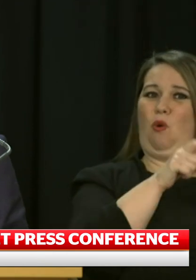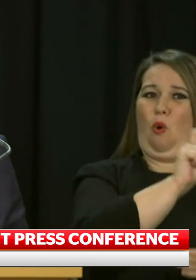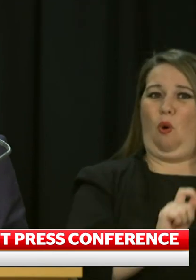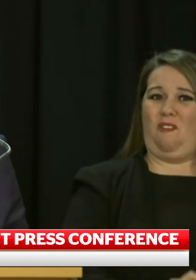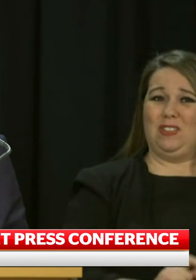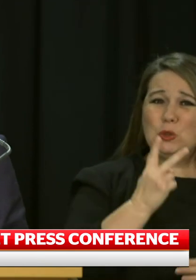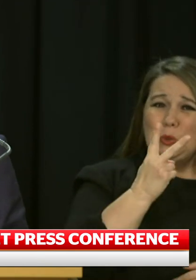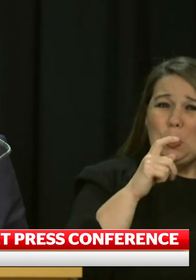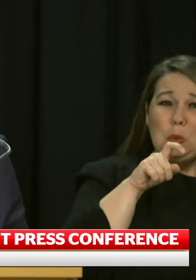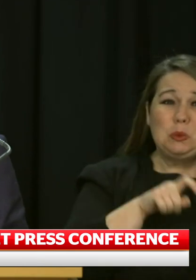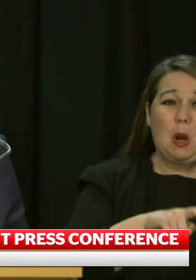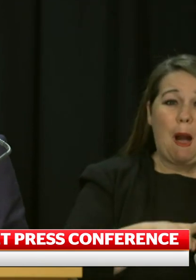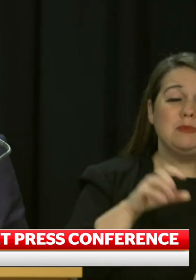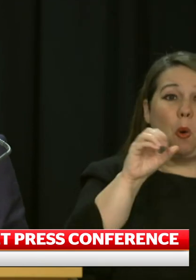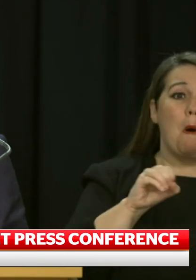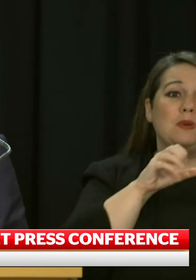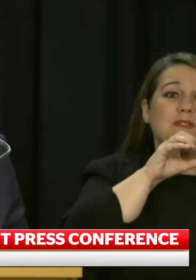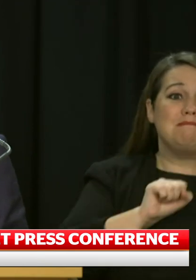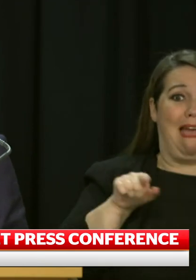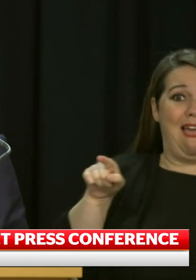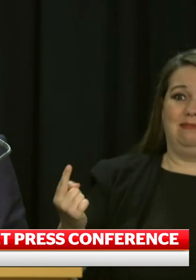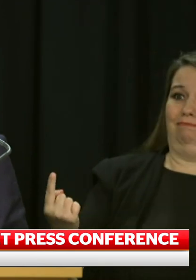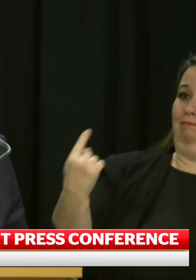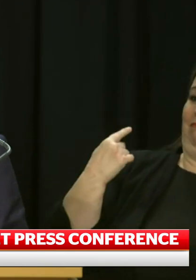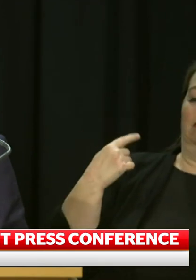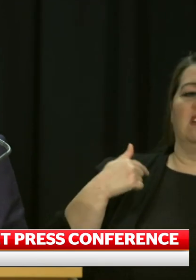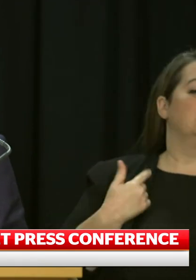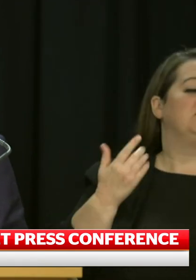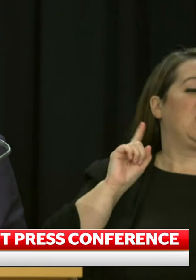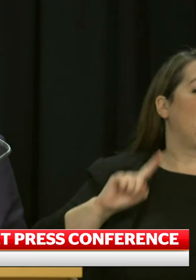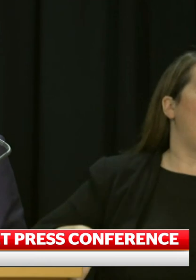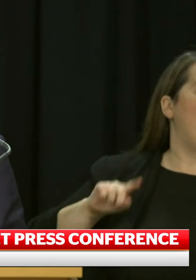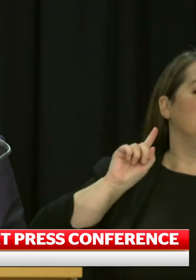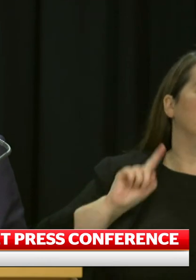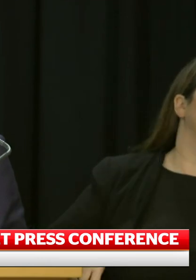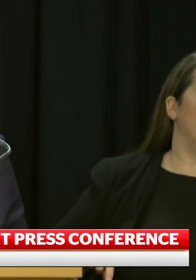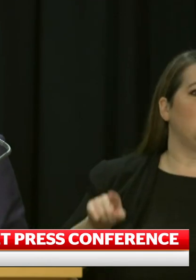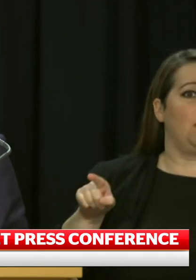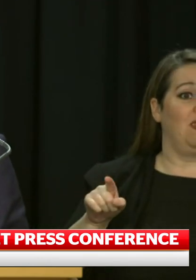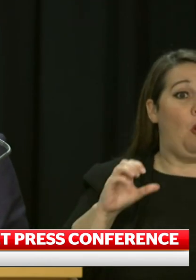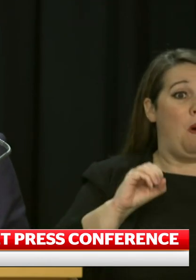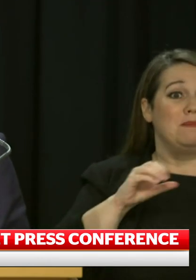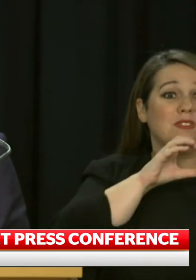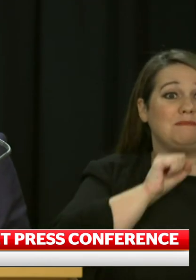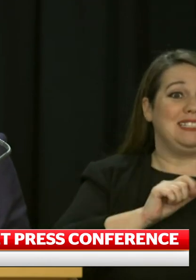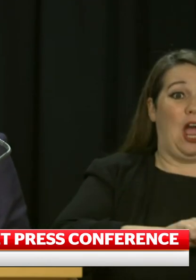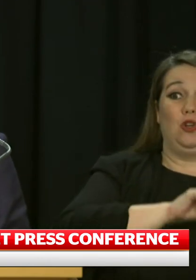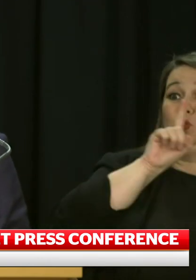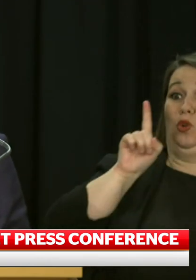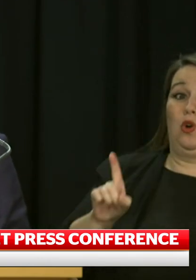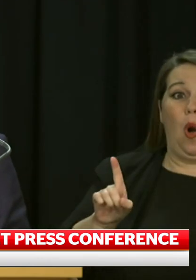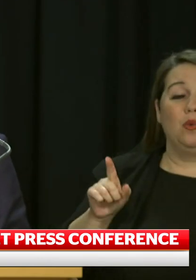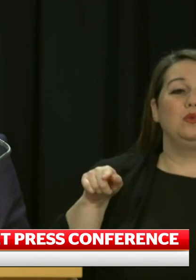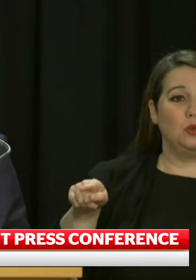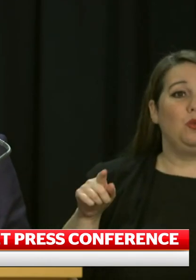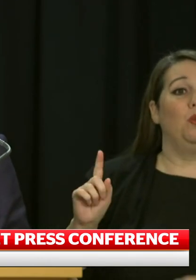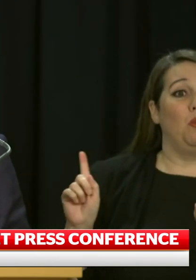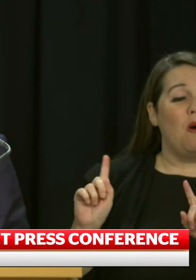two occasions, to the point that he then had to go to the Solicitor General. So that speaks to a different type,